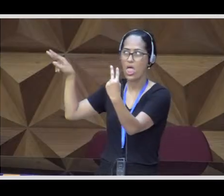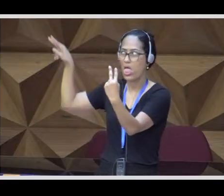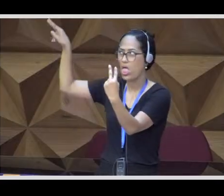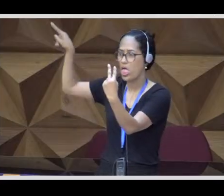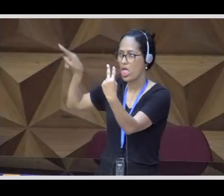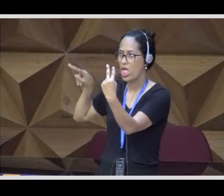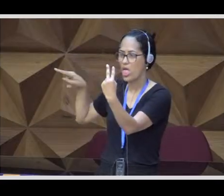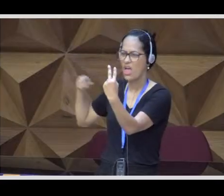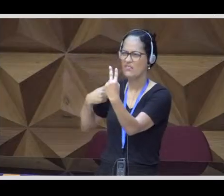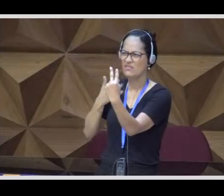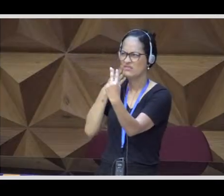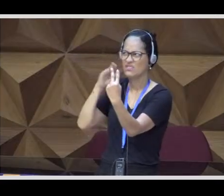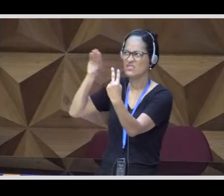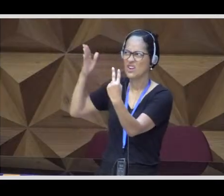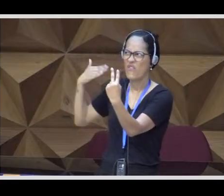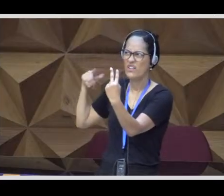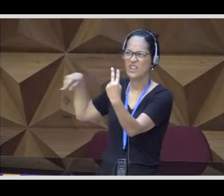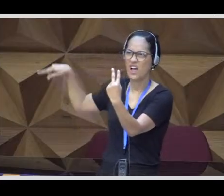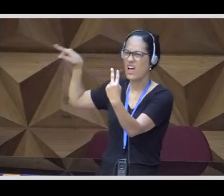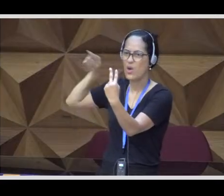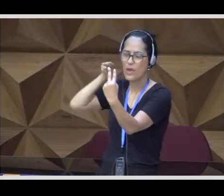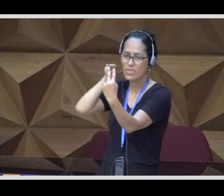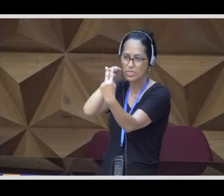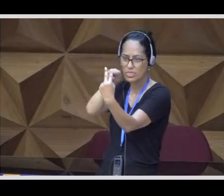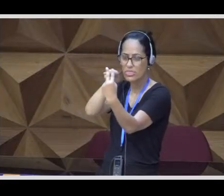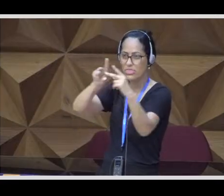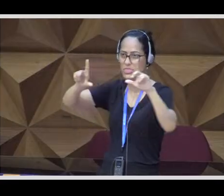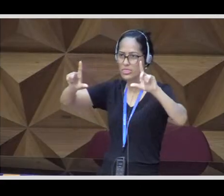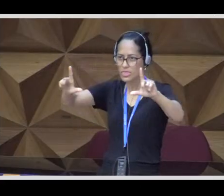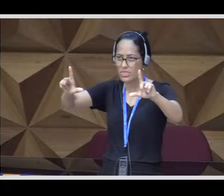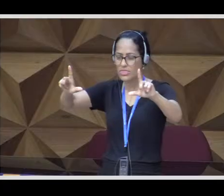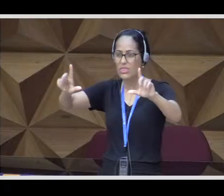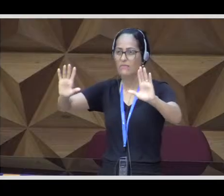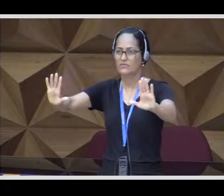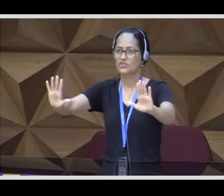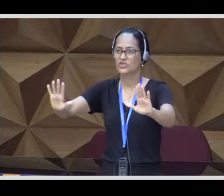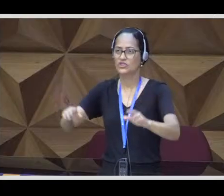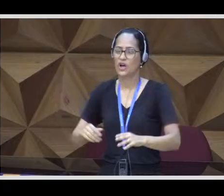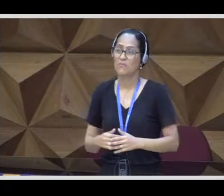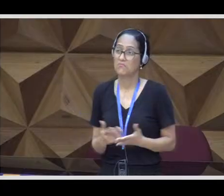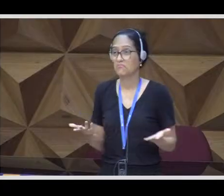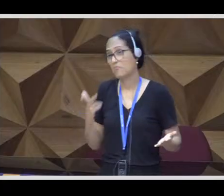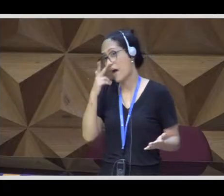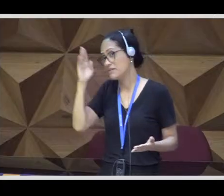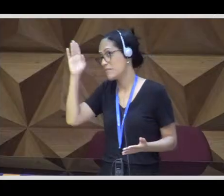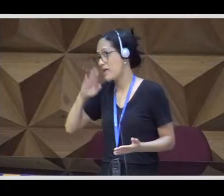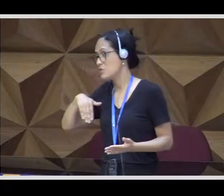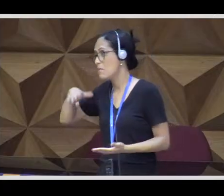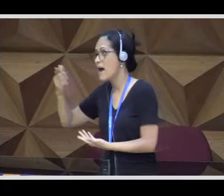anybody. Maybe everyone's more social here. But so we called this